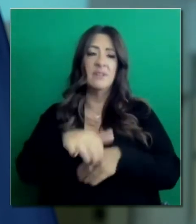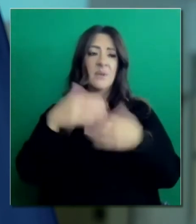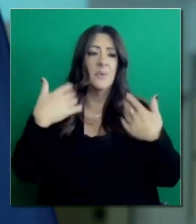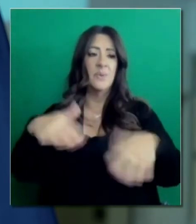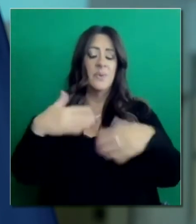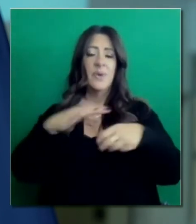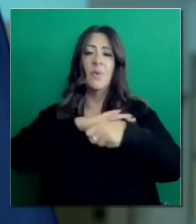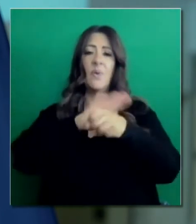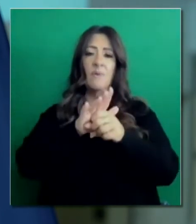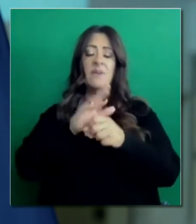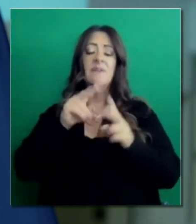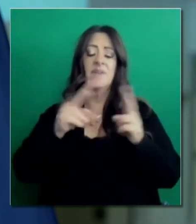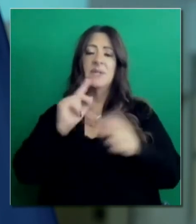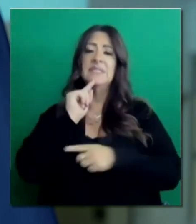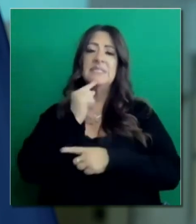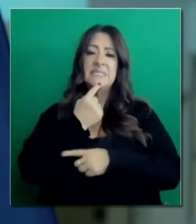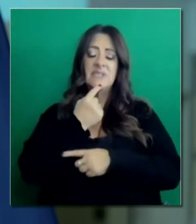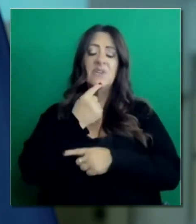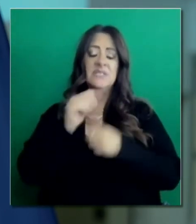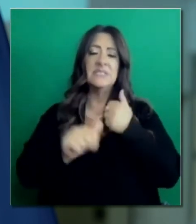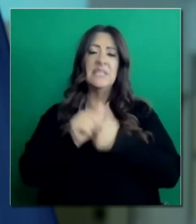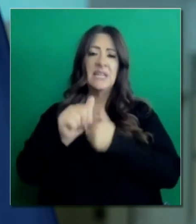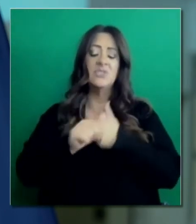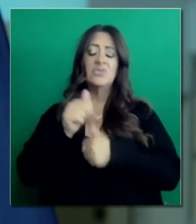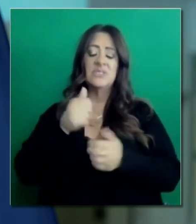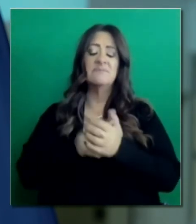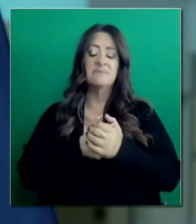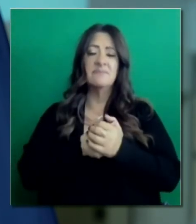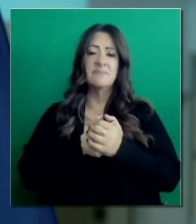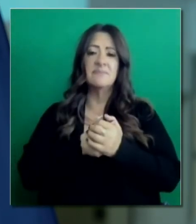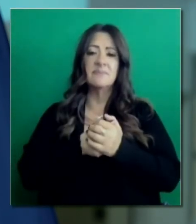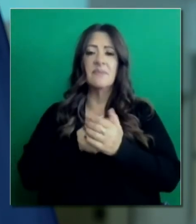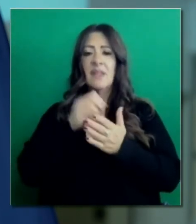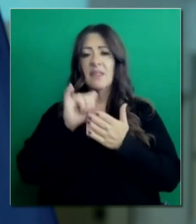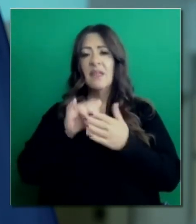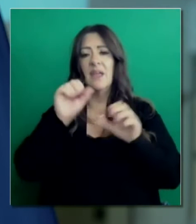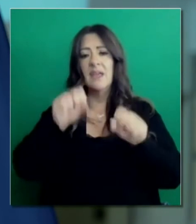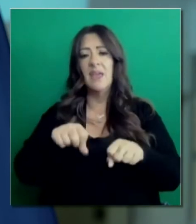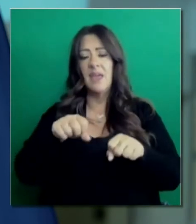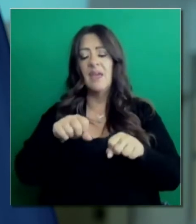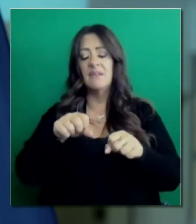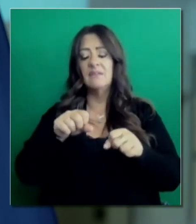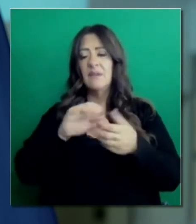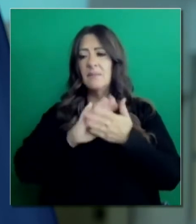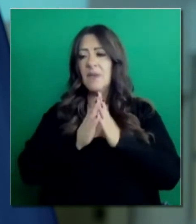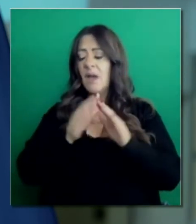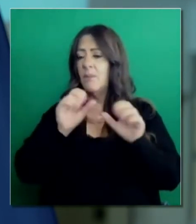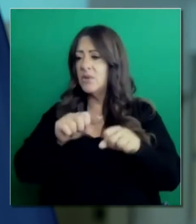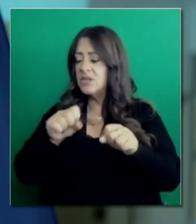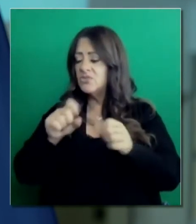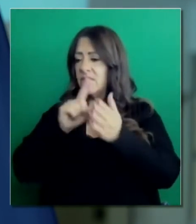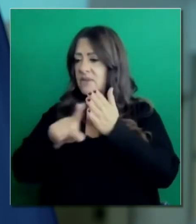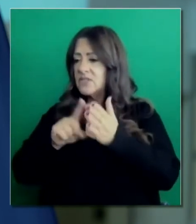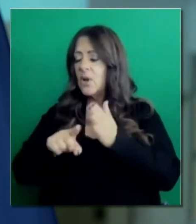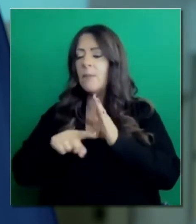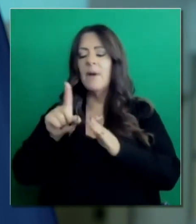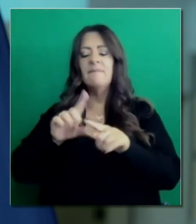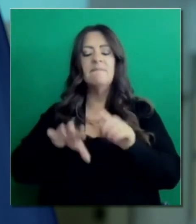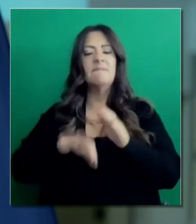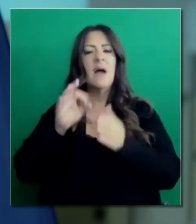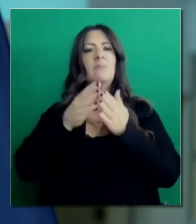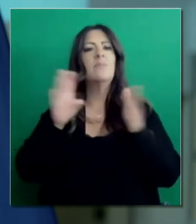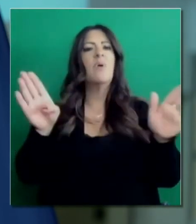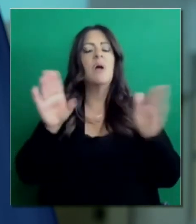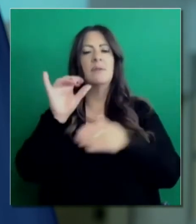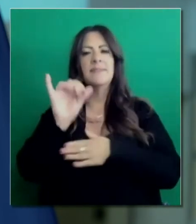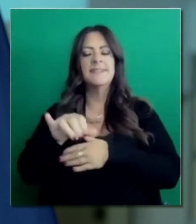be, either related to potential issues that are being investigated in that case or just more broadly to the disease